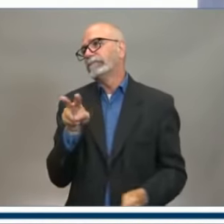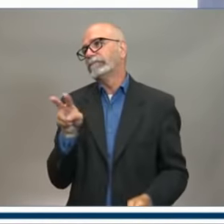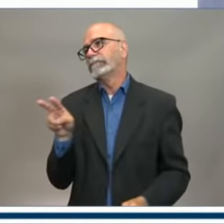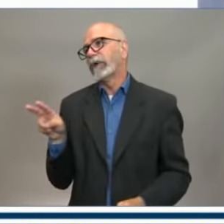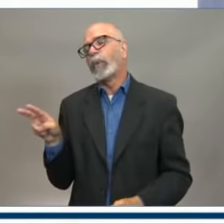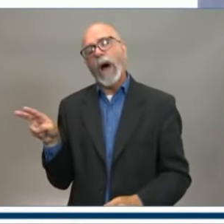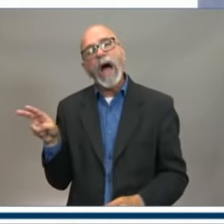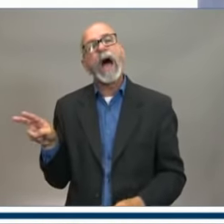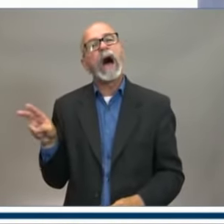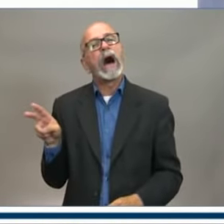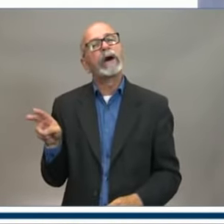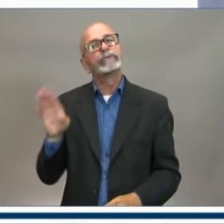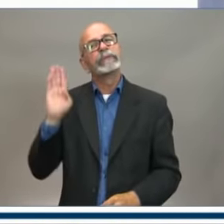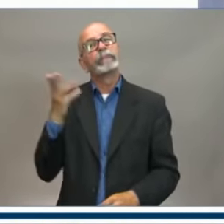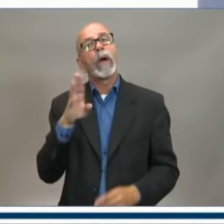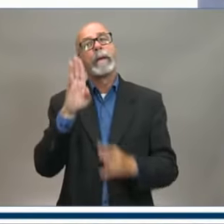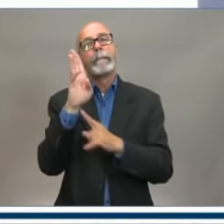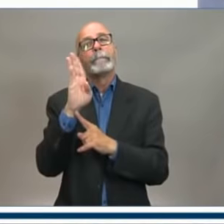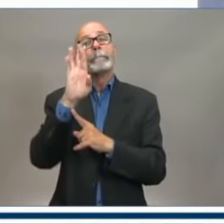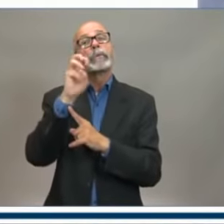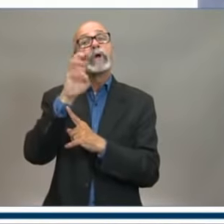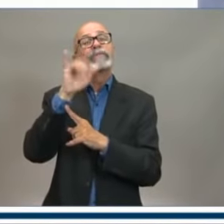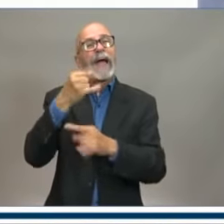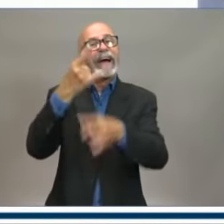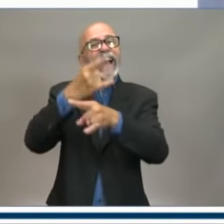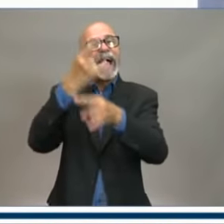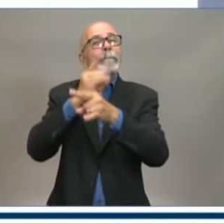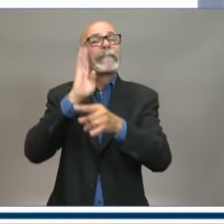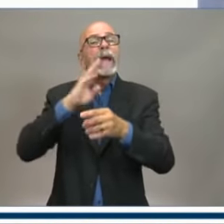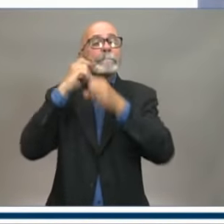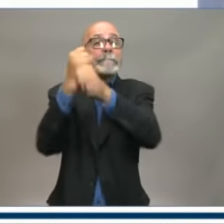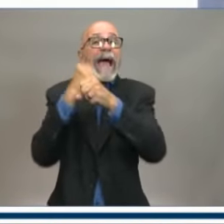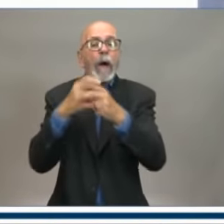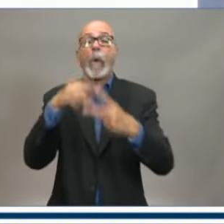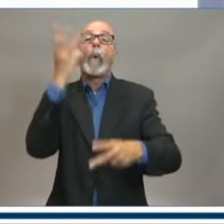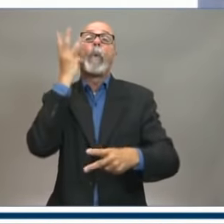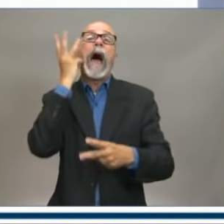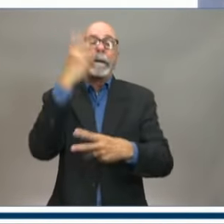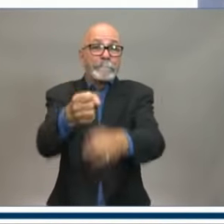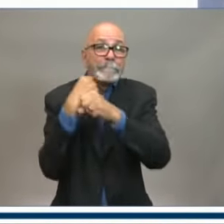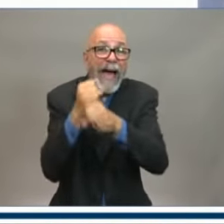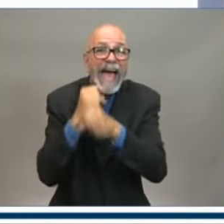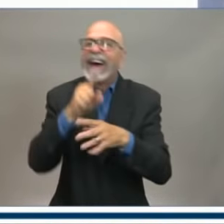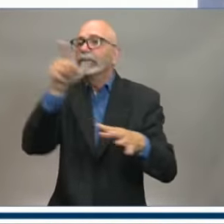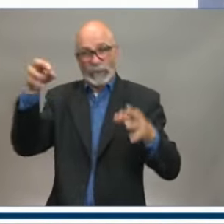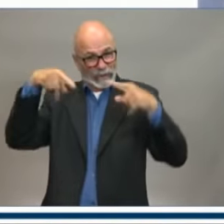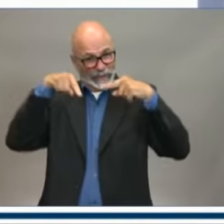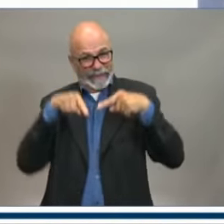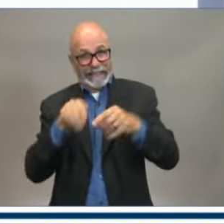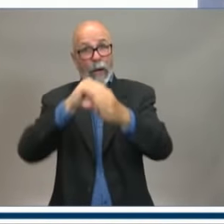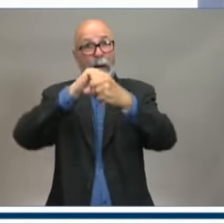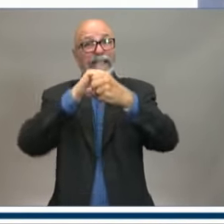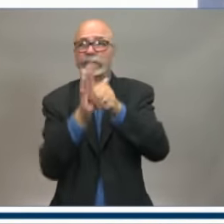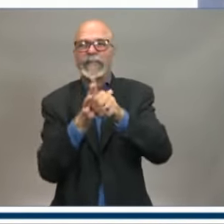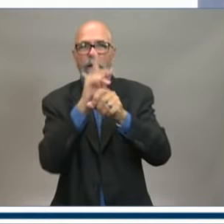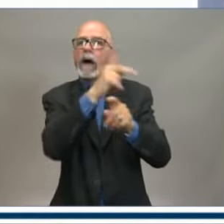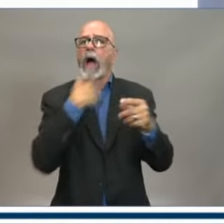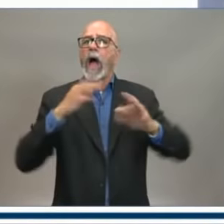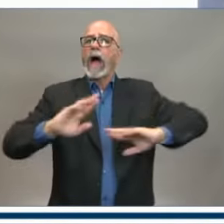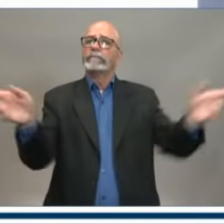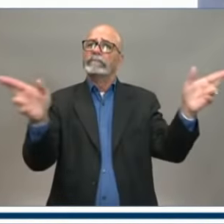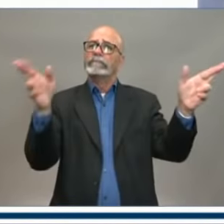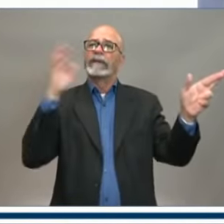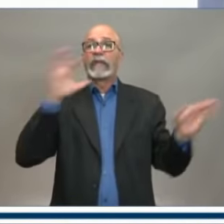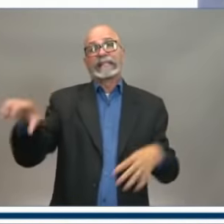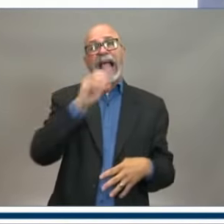wine stores who came up with a new takeout and delivery model during COVID. You adapted in order to stay open, and